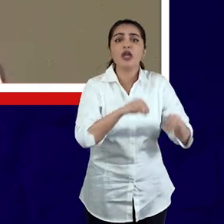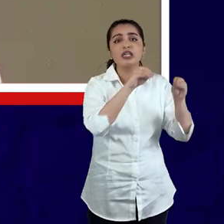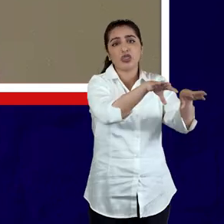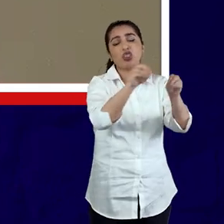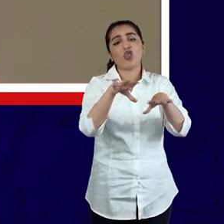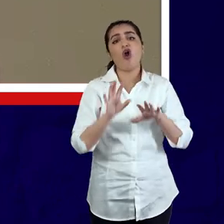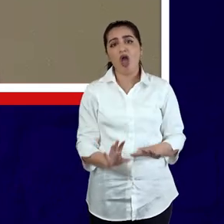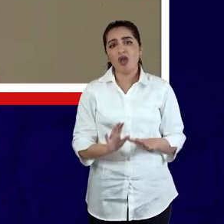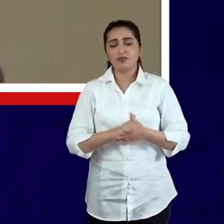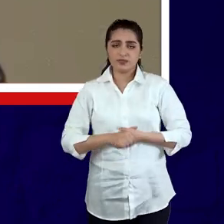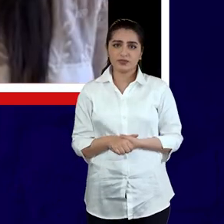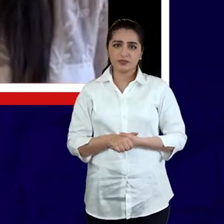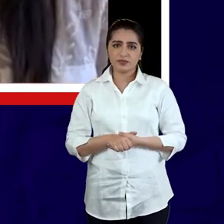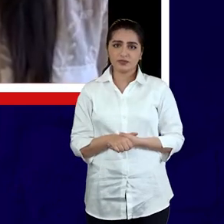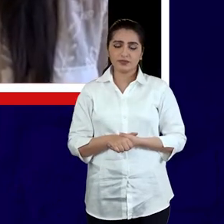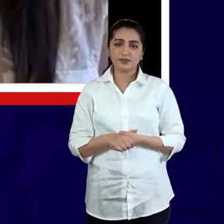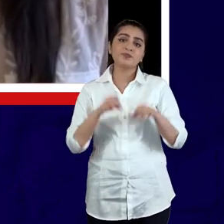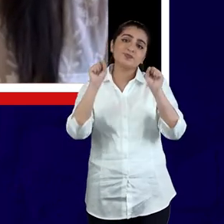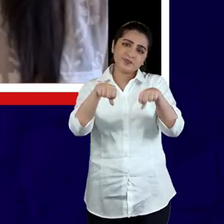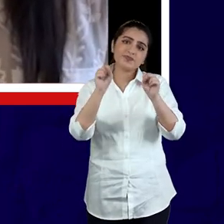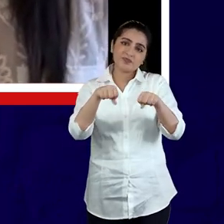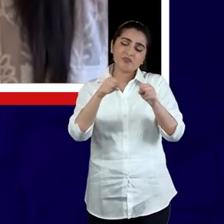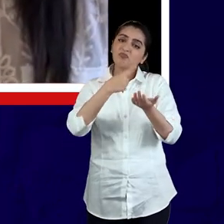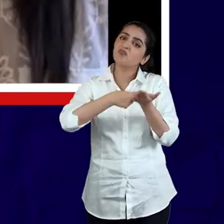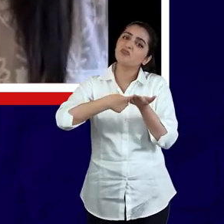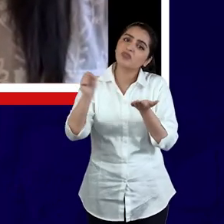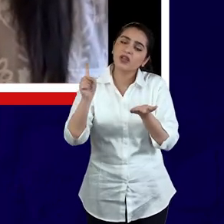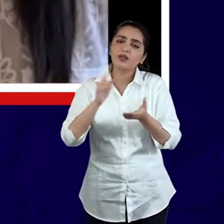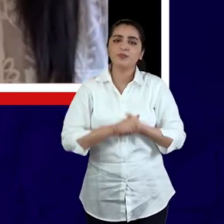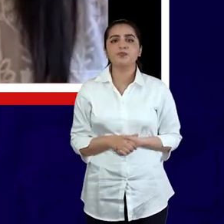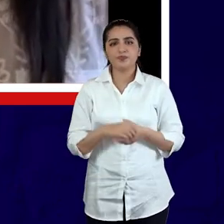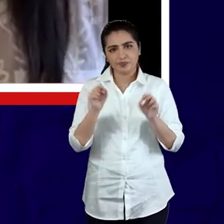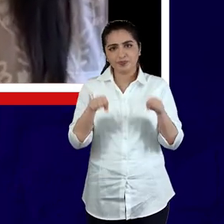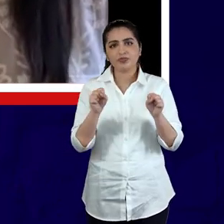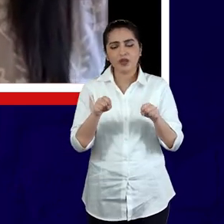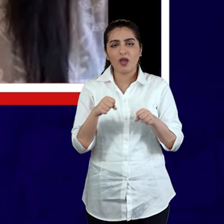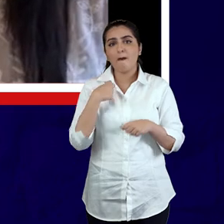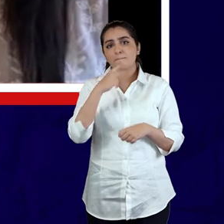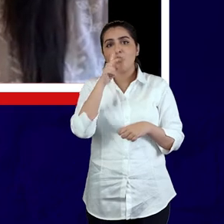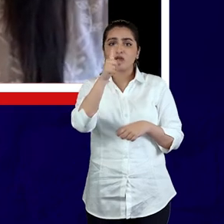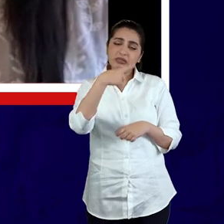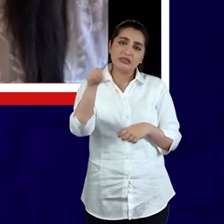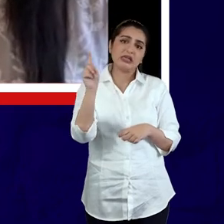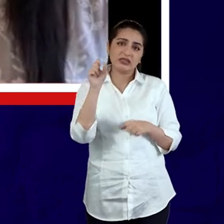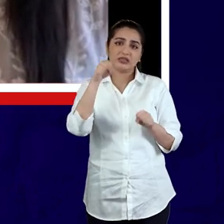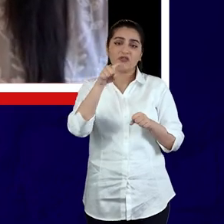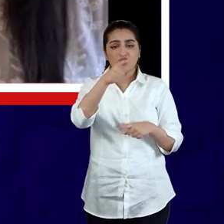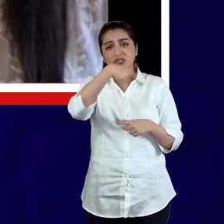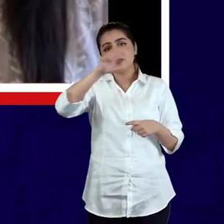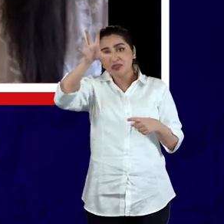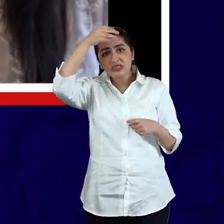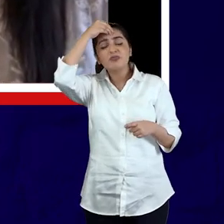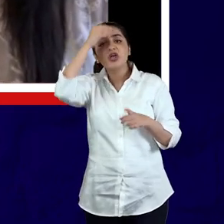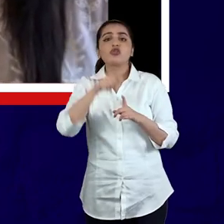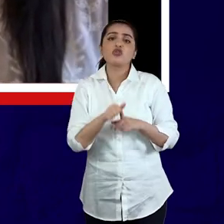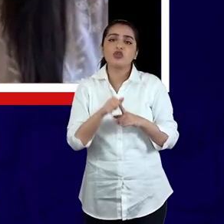of populations, right? Absolutely. And yeah, I agree. There's a kind of